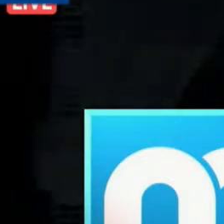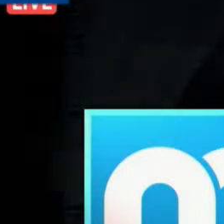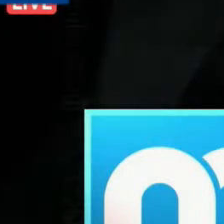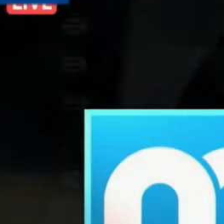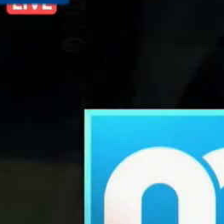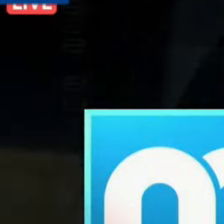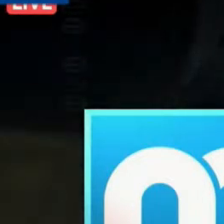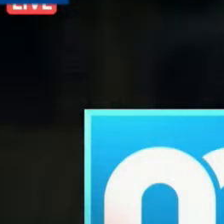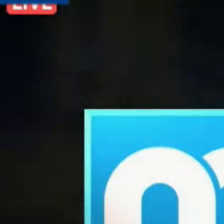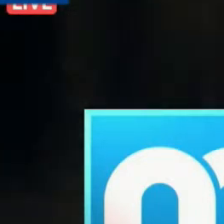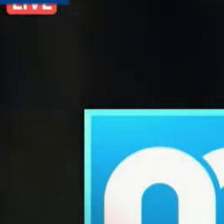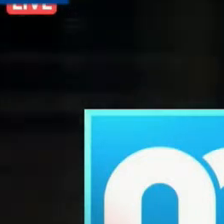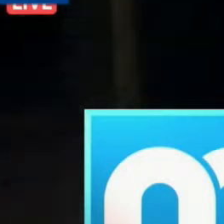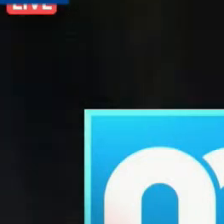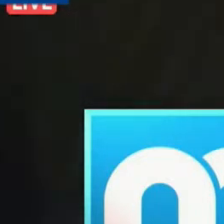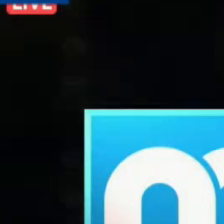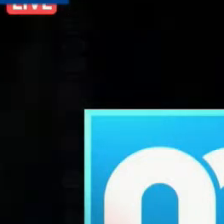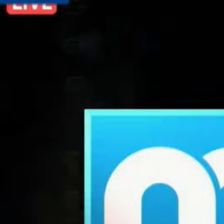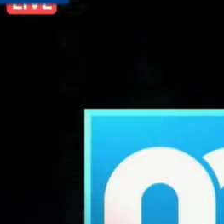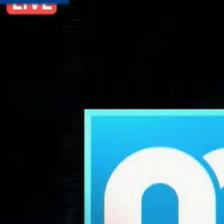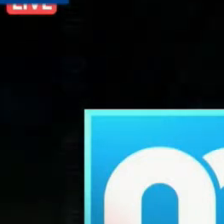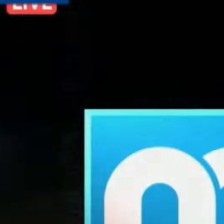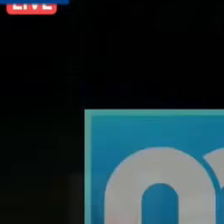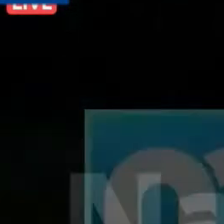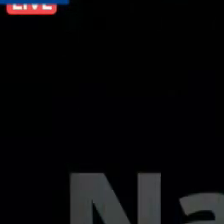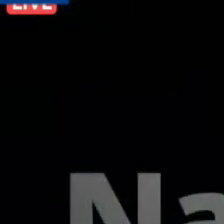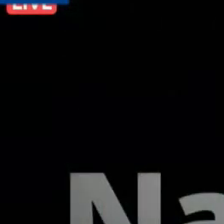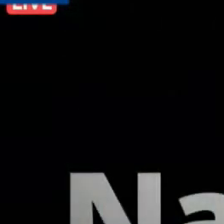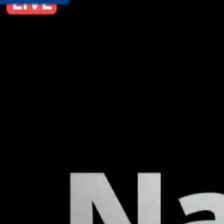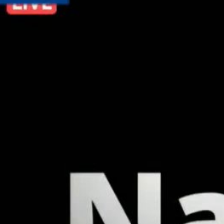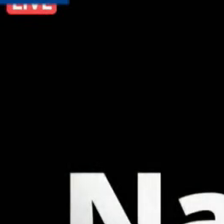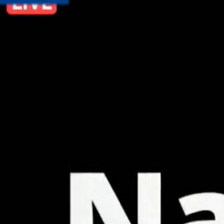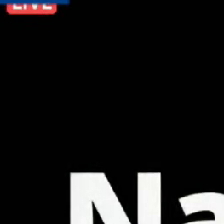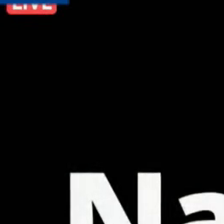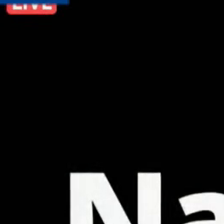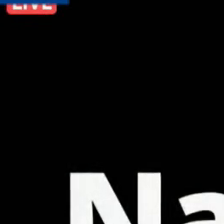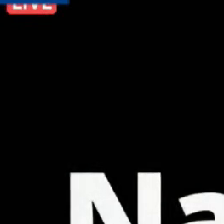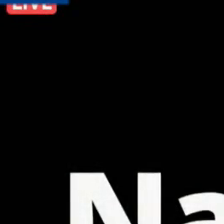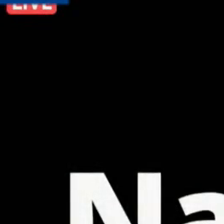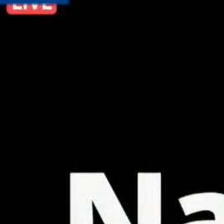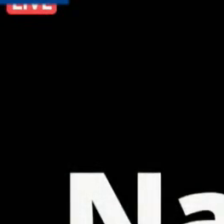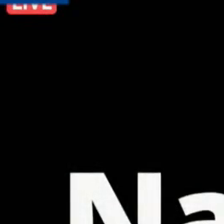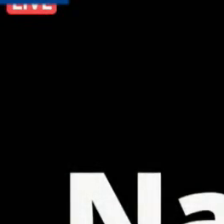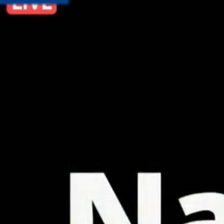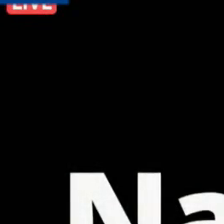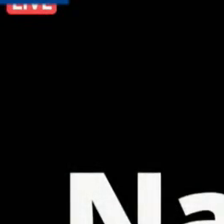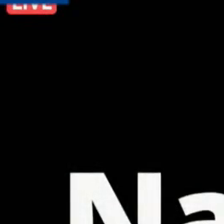or for more information about this and other programs, visit nashville.gov.